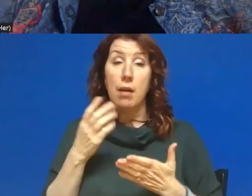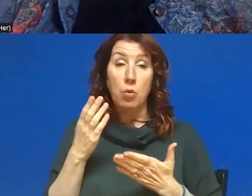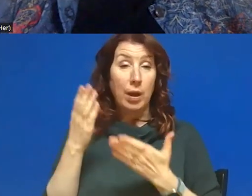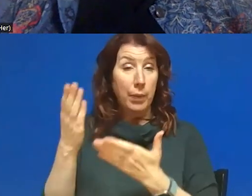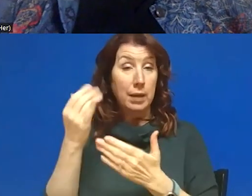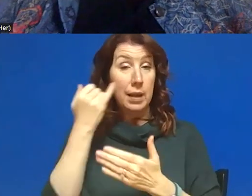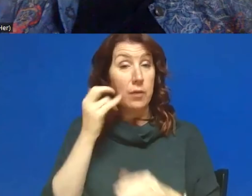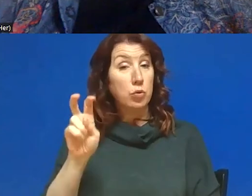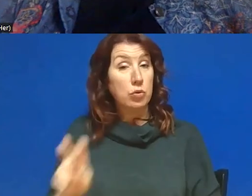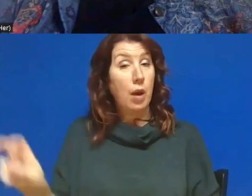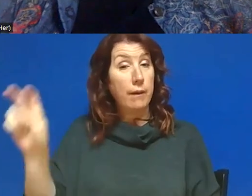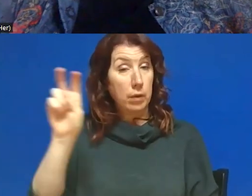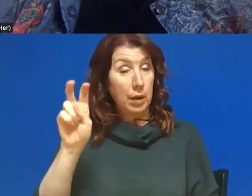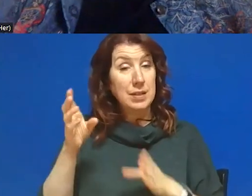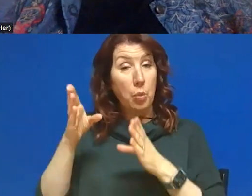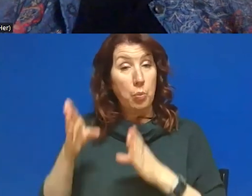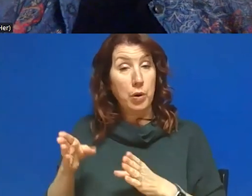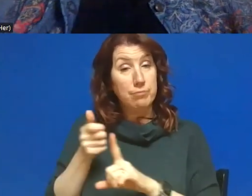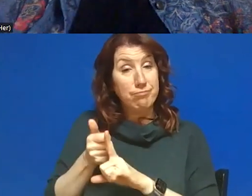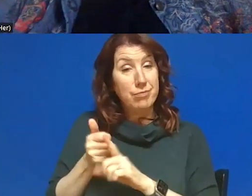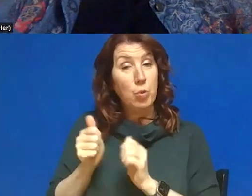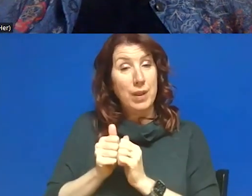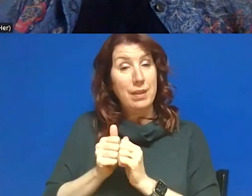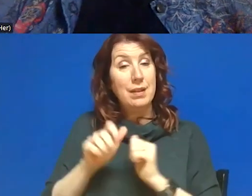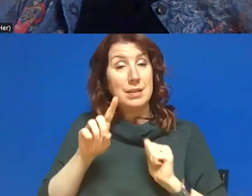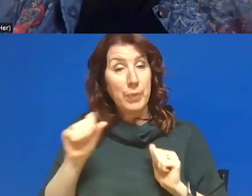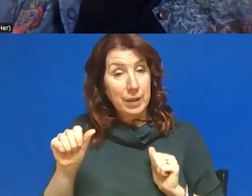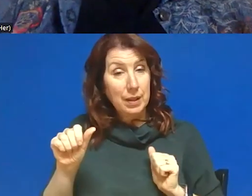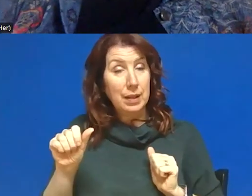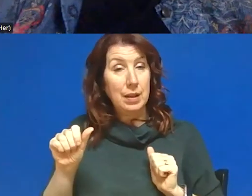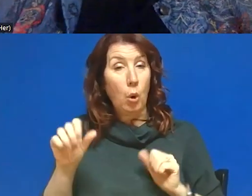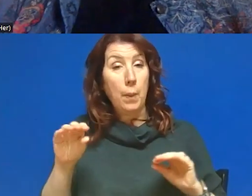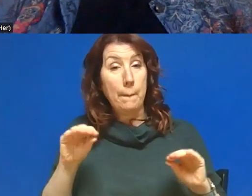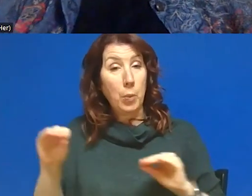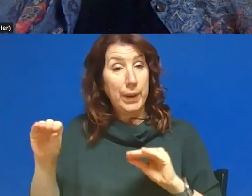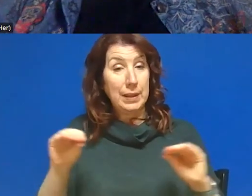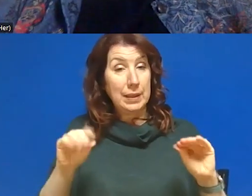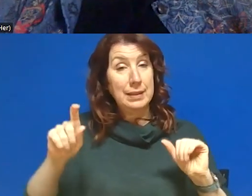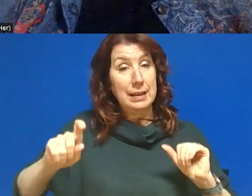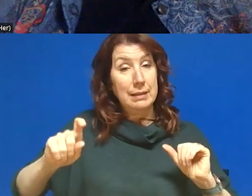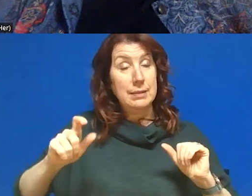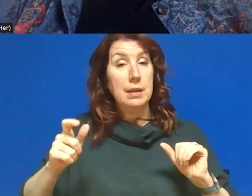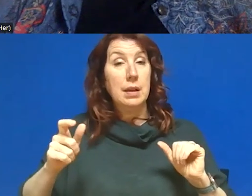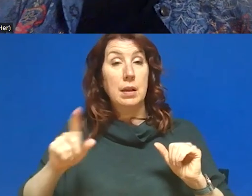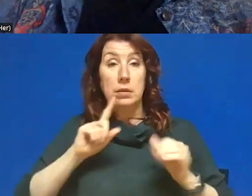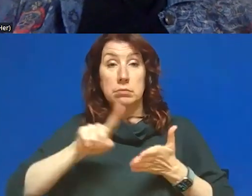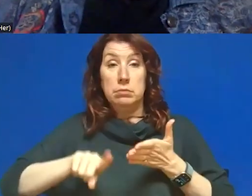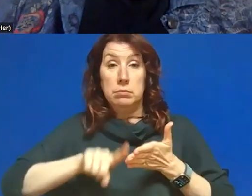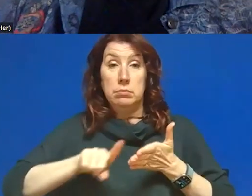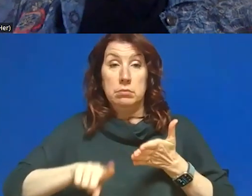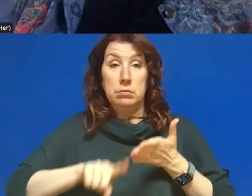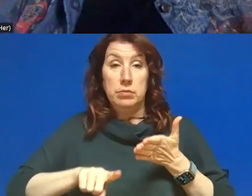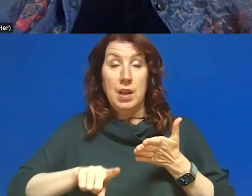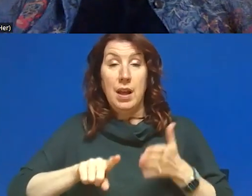you're going to travel as a person with a disability or as somebody who has mobility needs, is to like really research the age of a